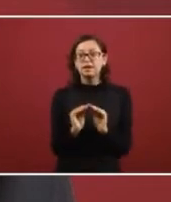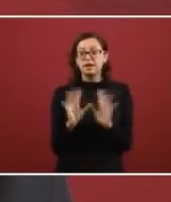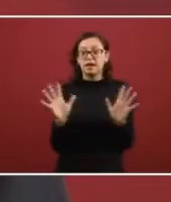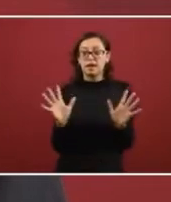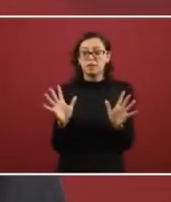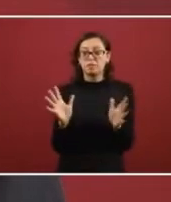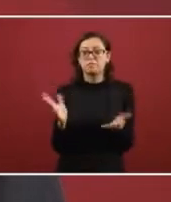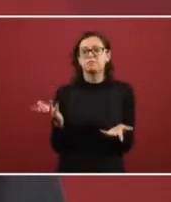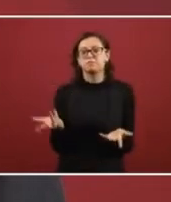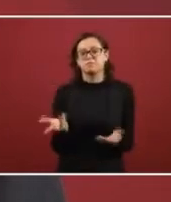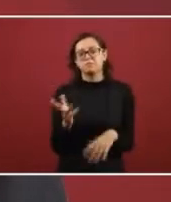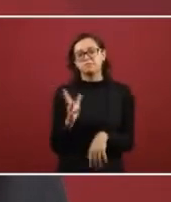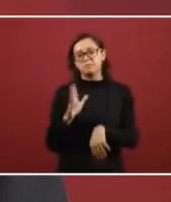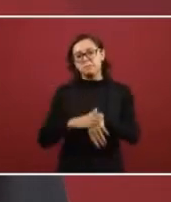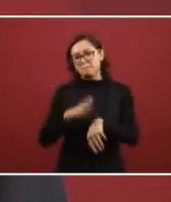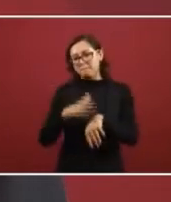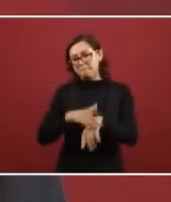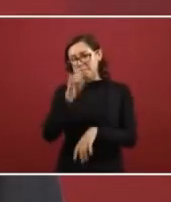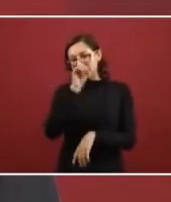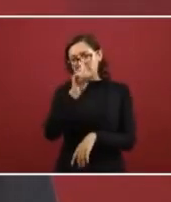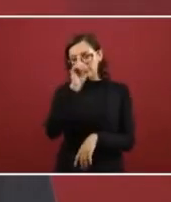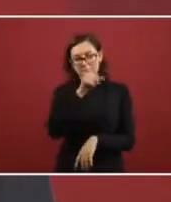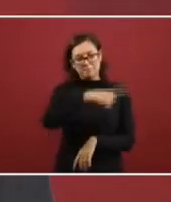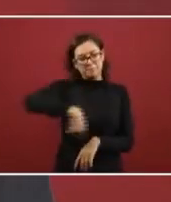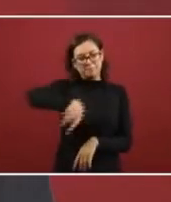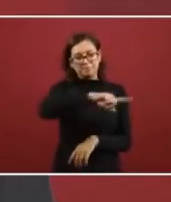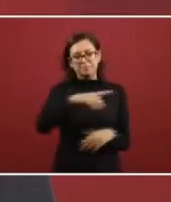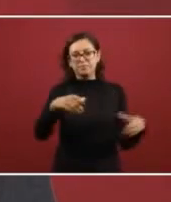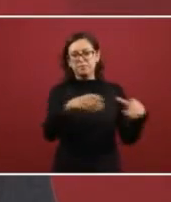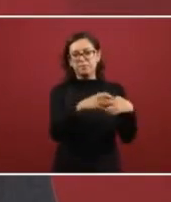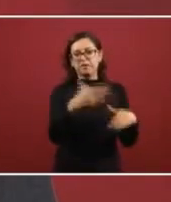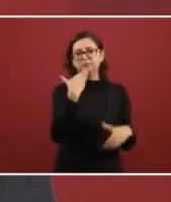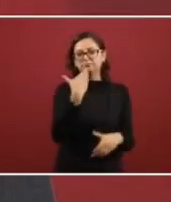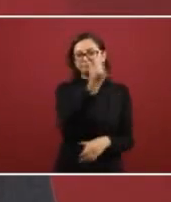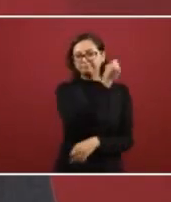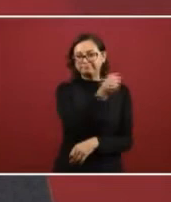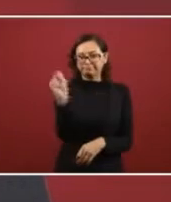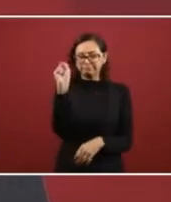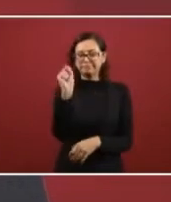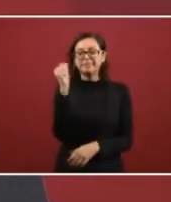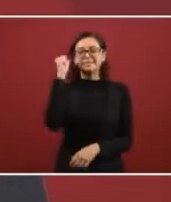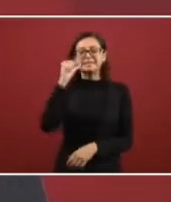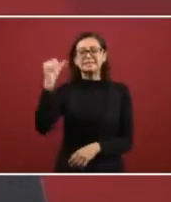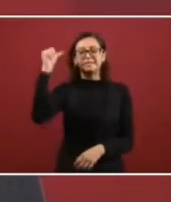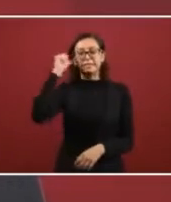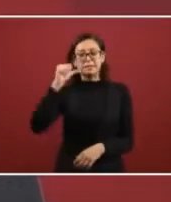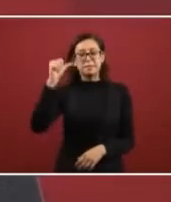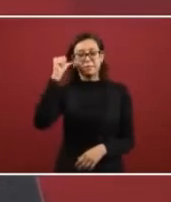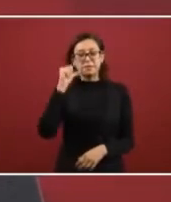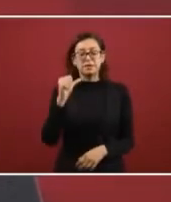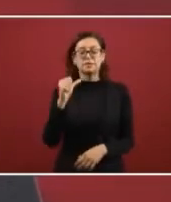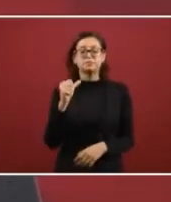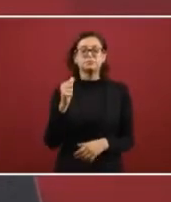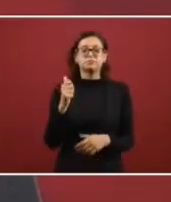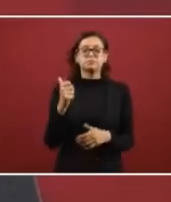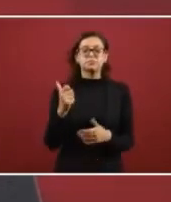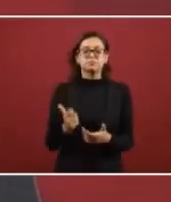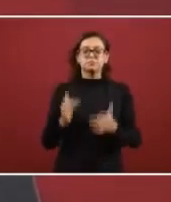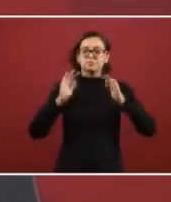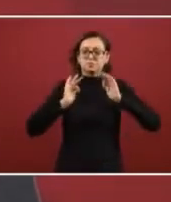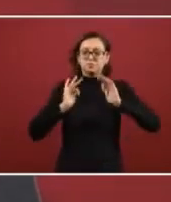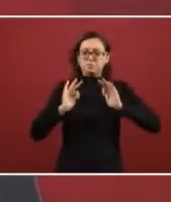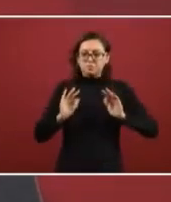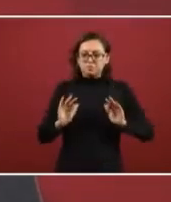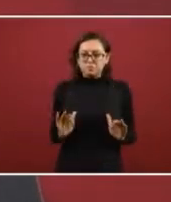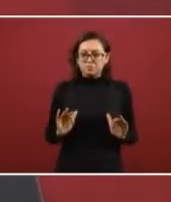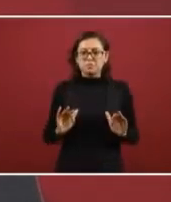or seismic activity, such as the experts recommend, how they tell you to act, calma,